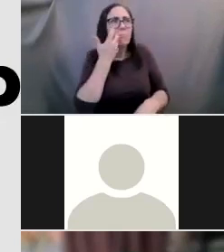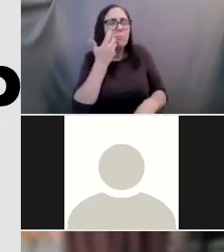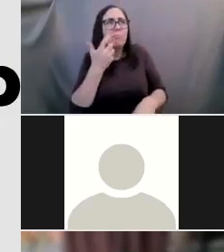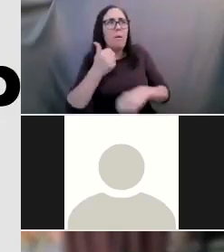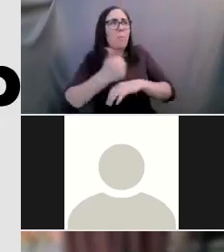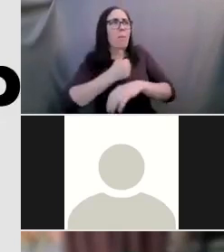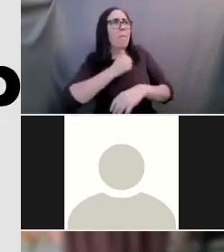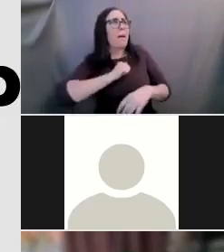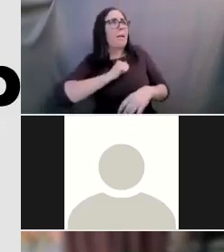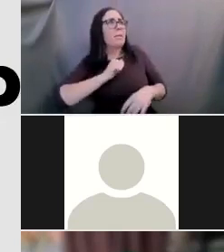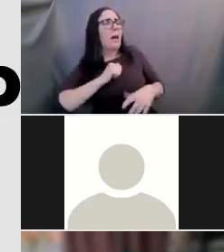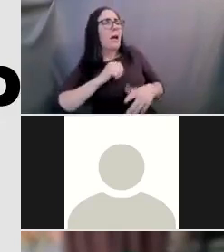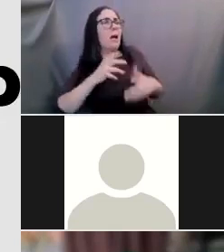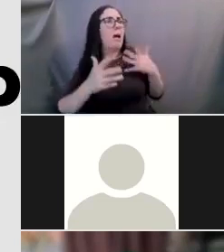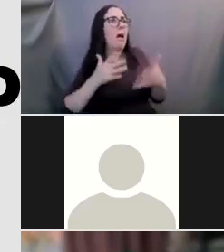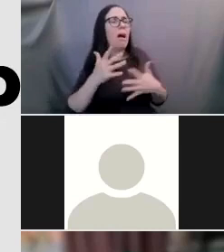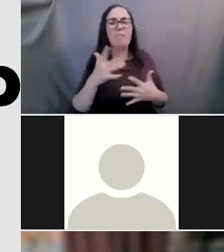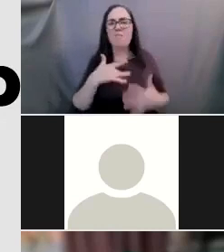irritability,